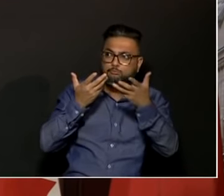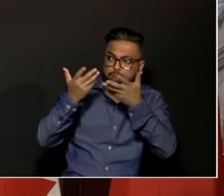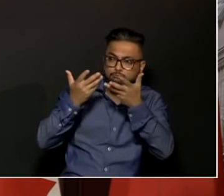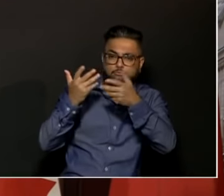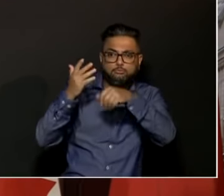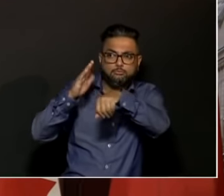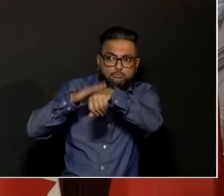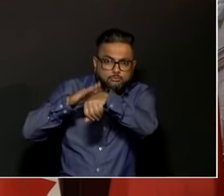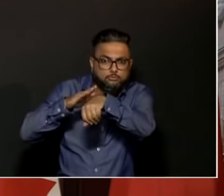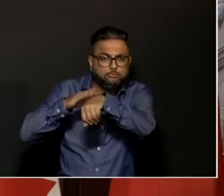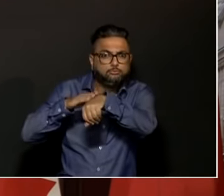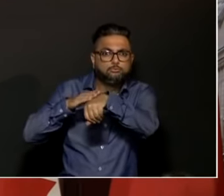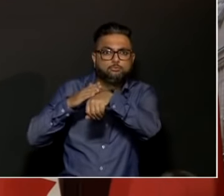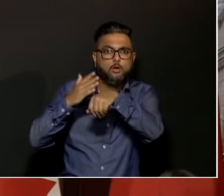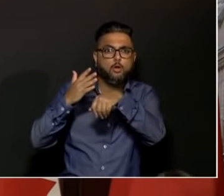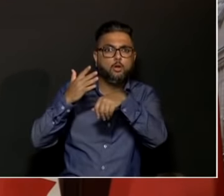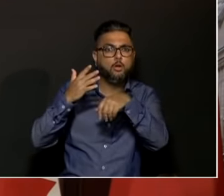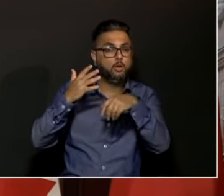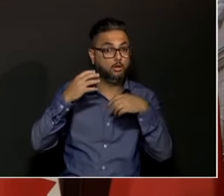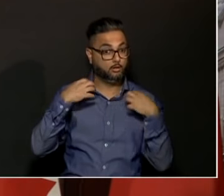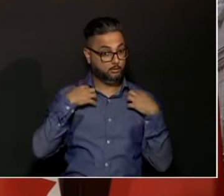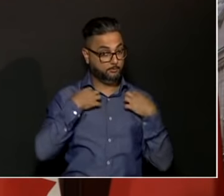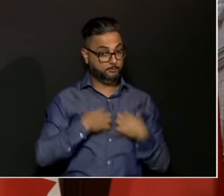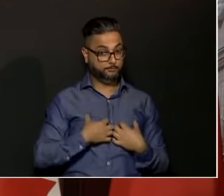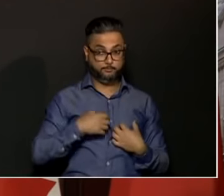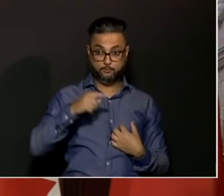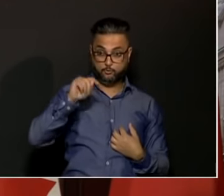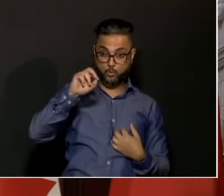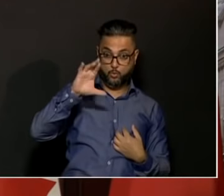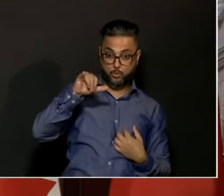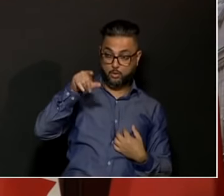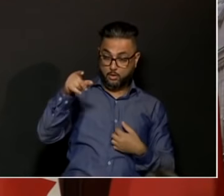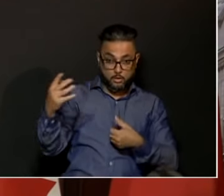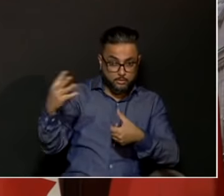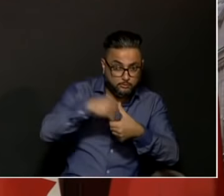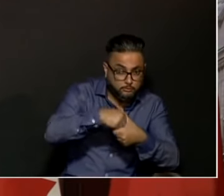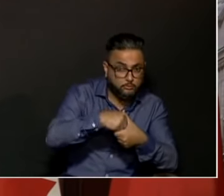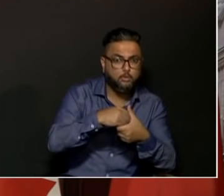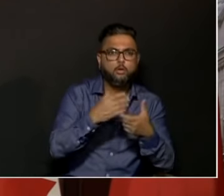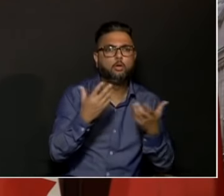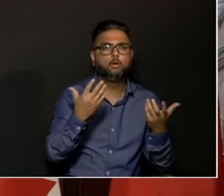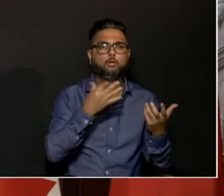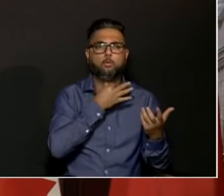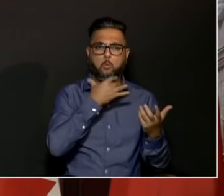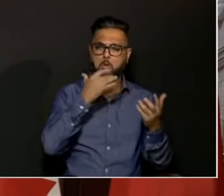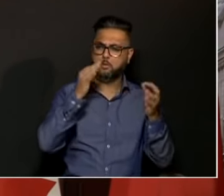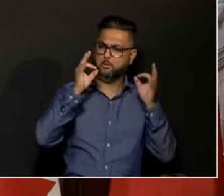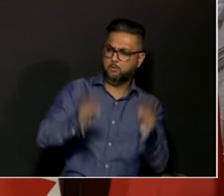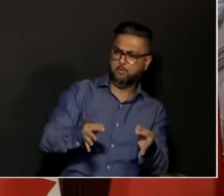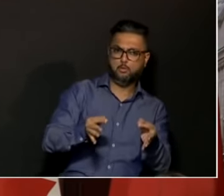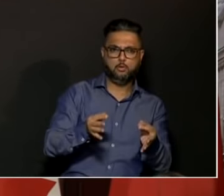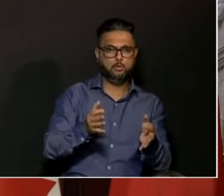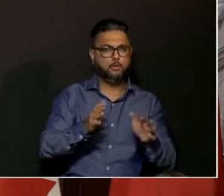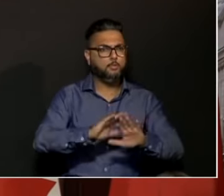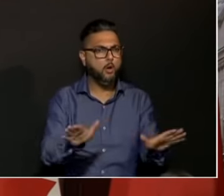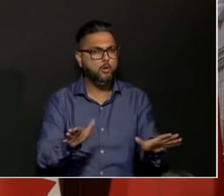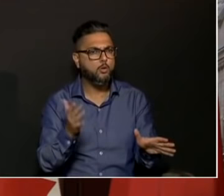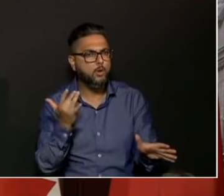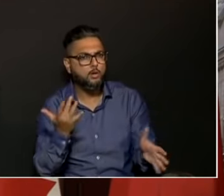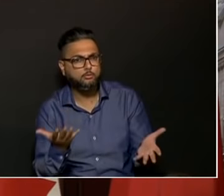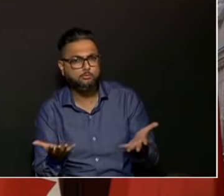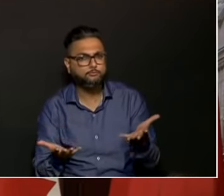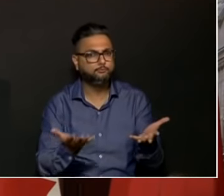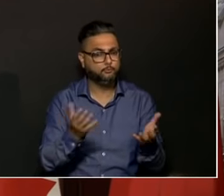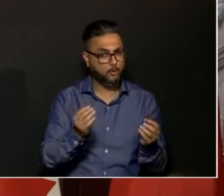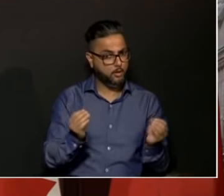the Mayor Tory and others? And will there be some sort of different kind or additional compensation on top of the